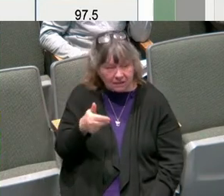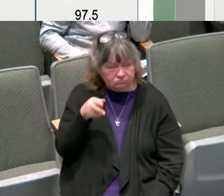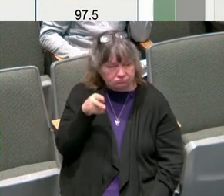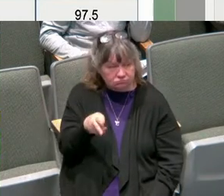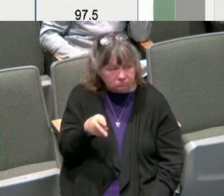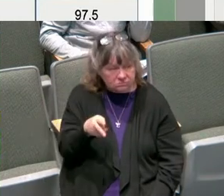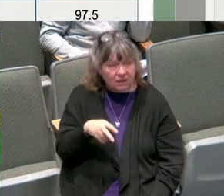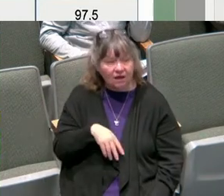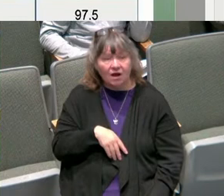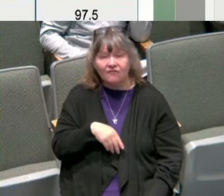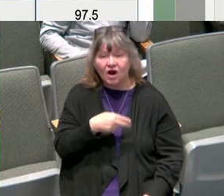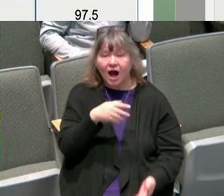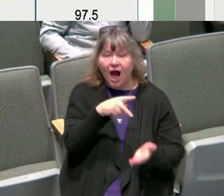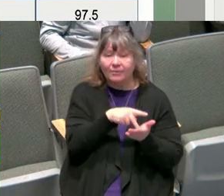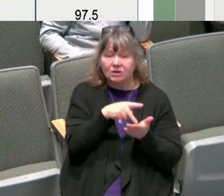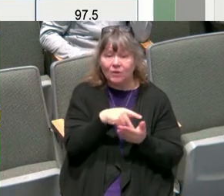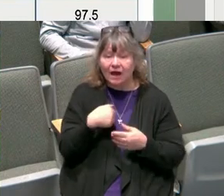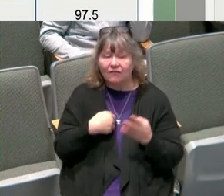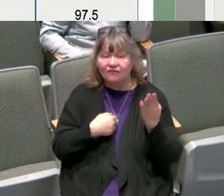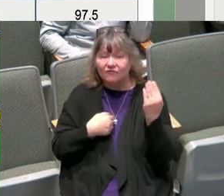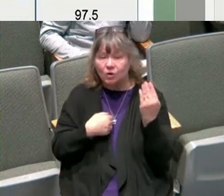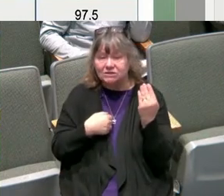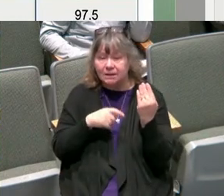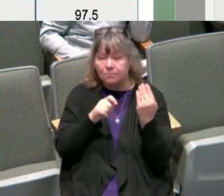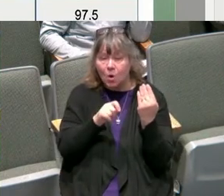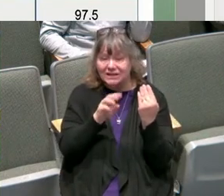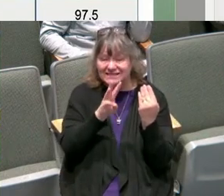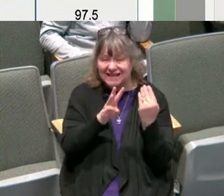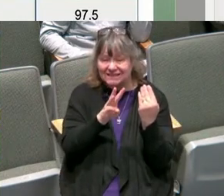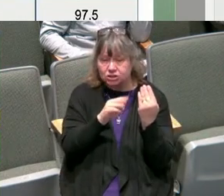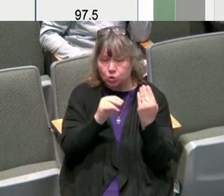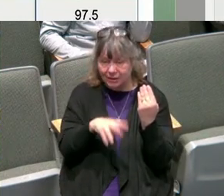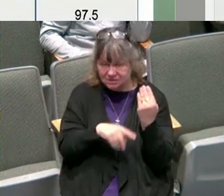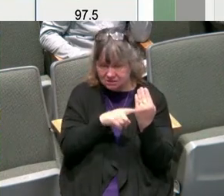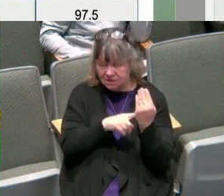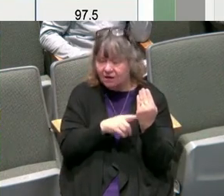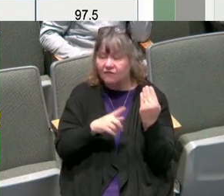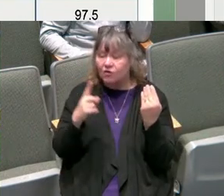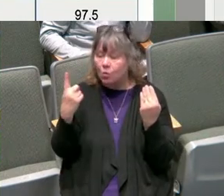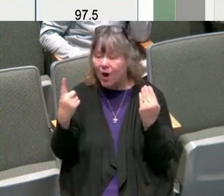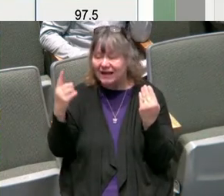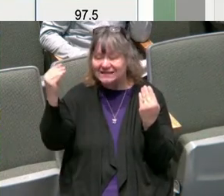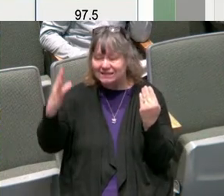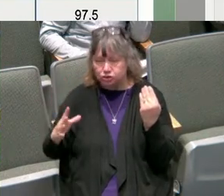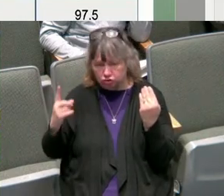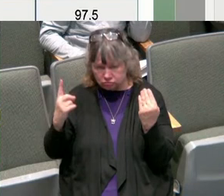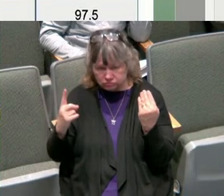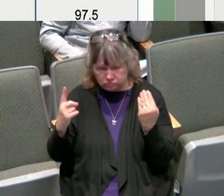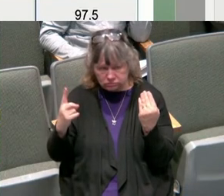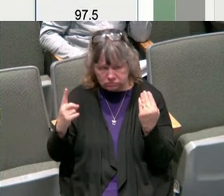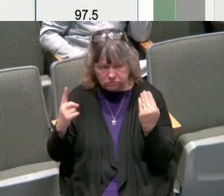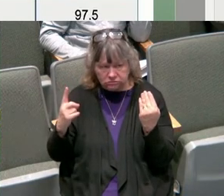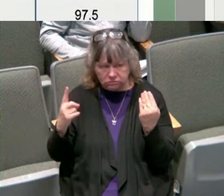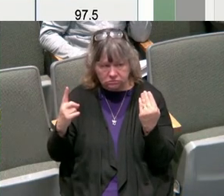for the Hopkinton Public Schools we had 14.6 students to every one educator